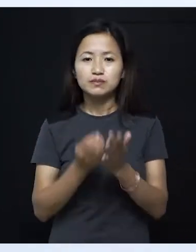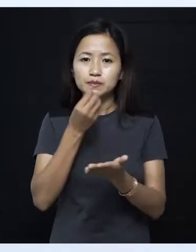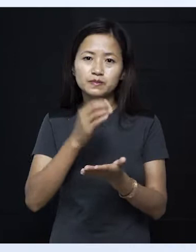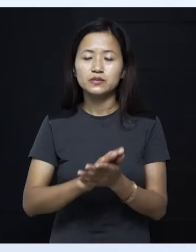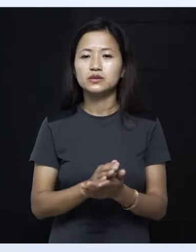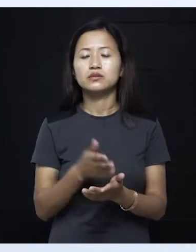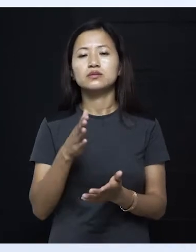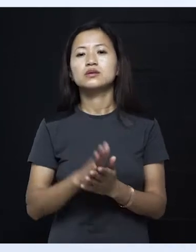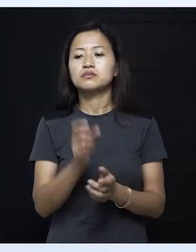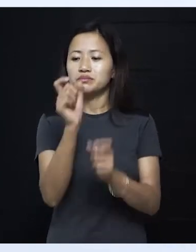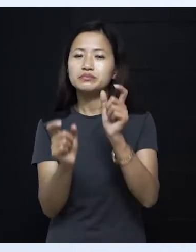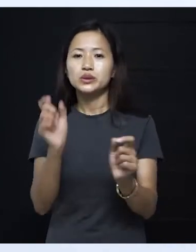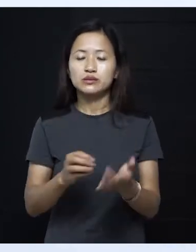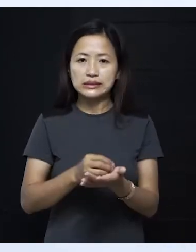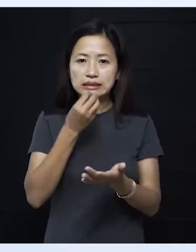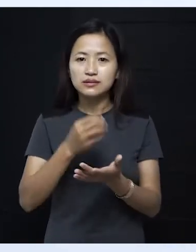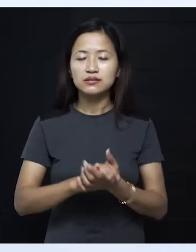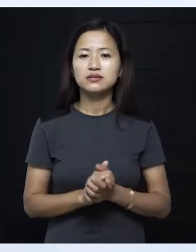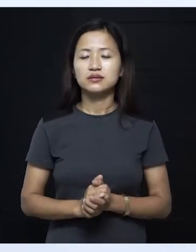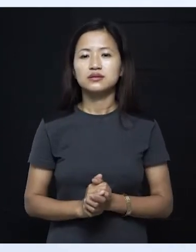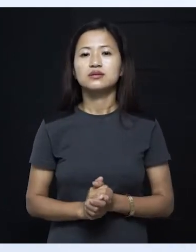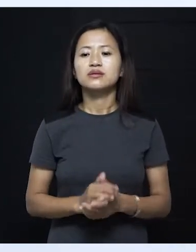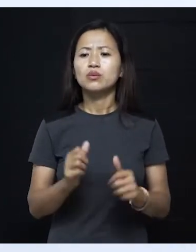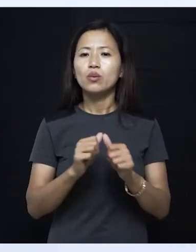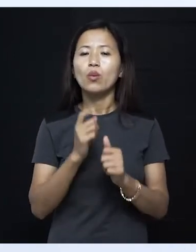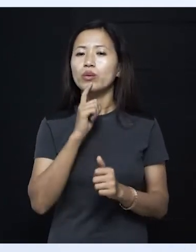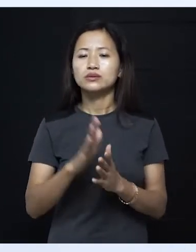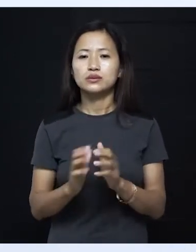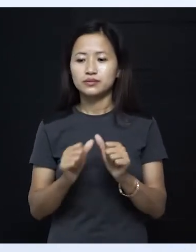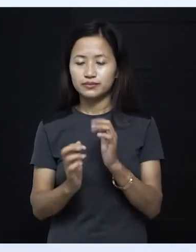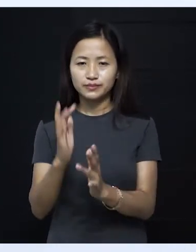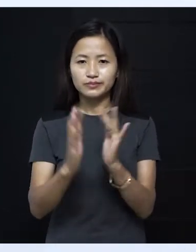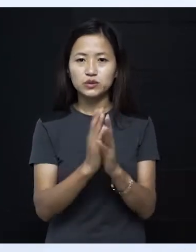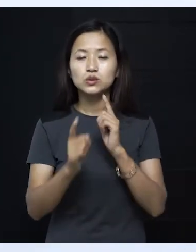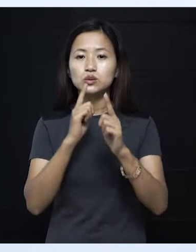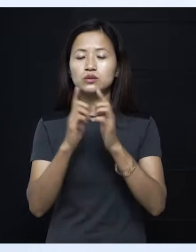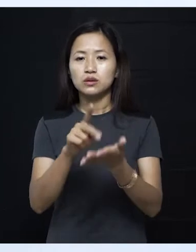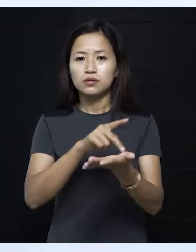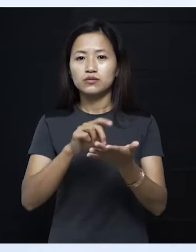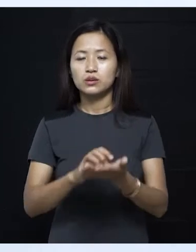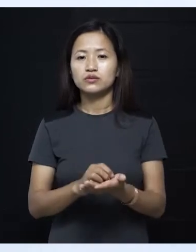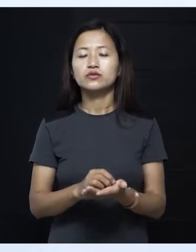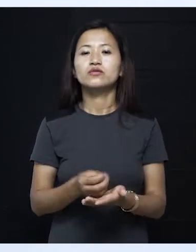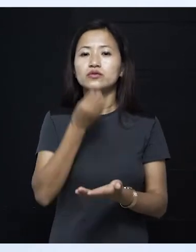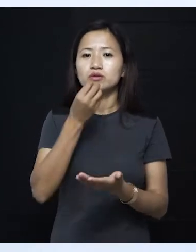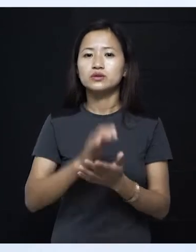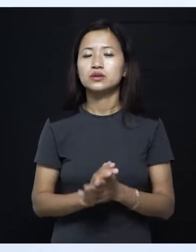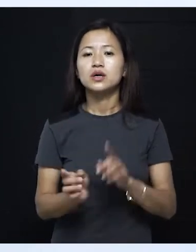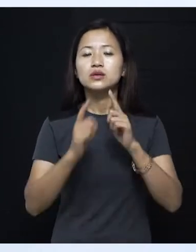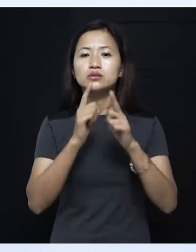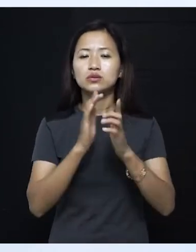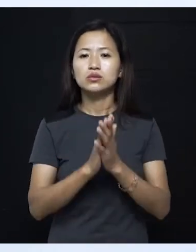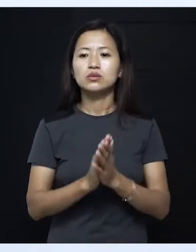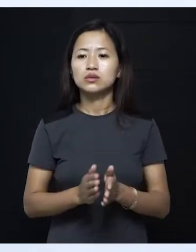the food that the people are eating. Here when we say agriculture, we are also talking about, apart from food, we are also